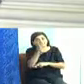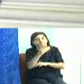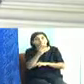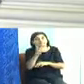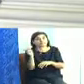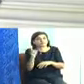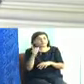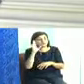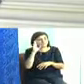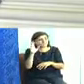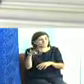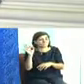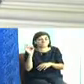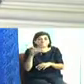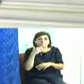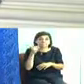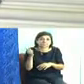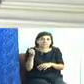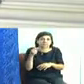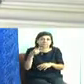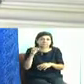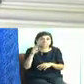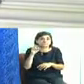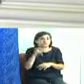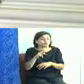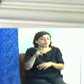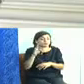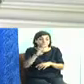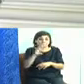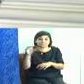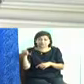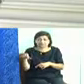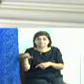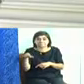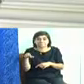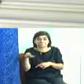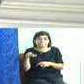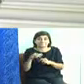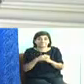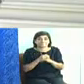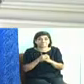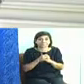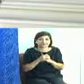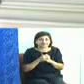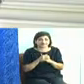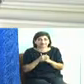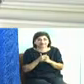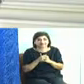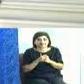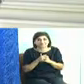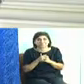you will find the best pork barbecue in the world,